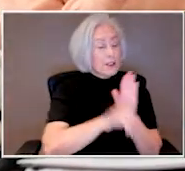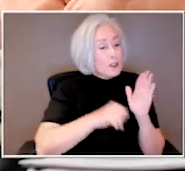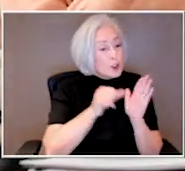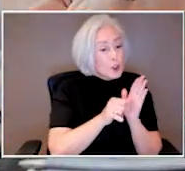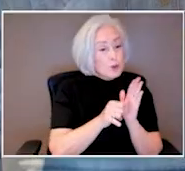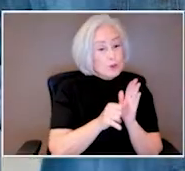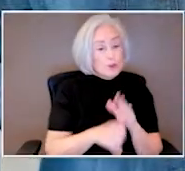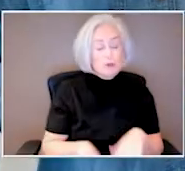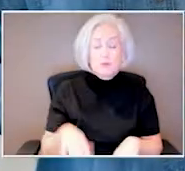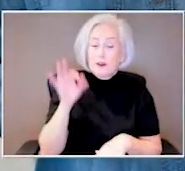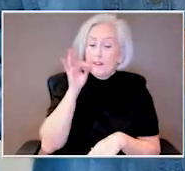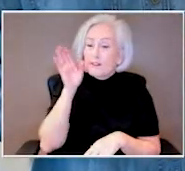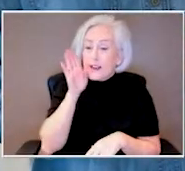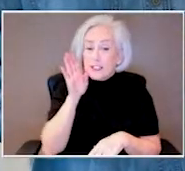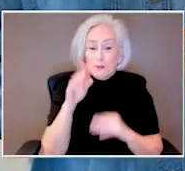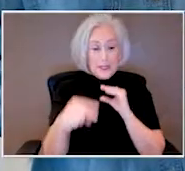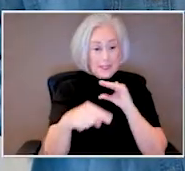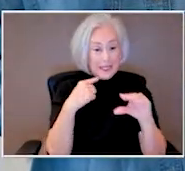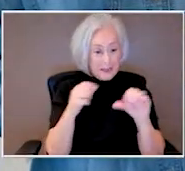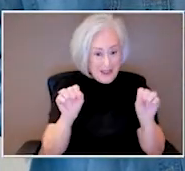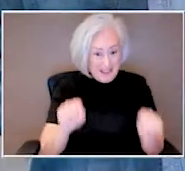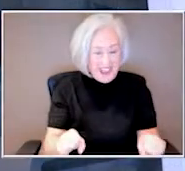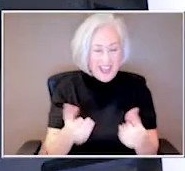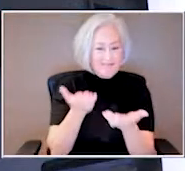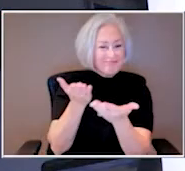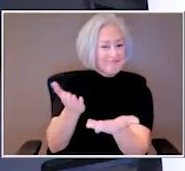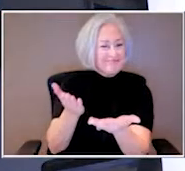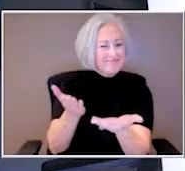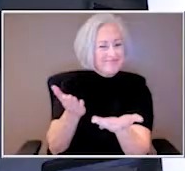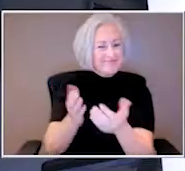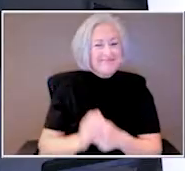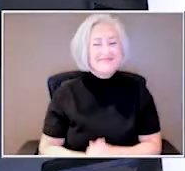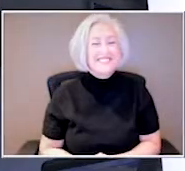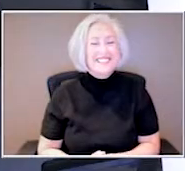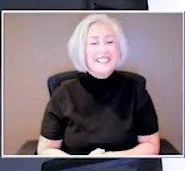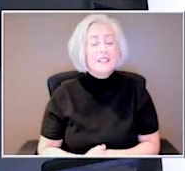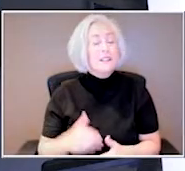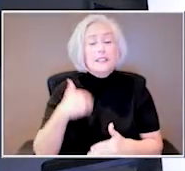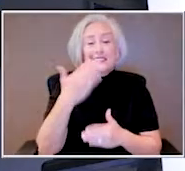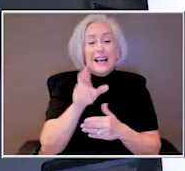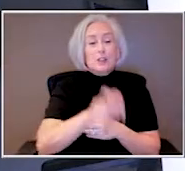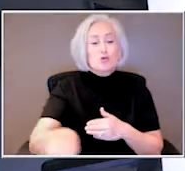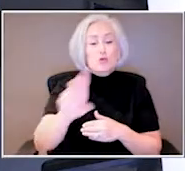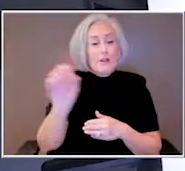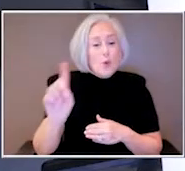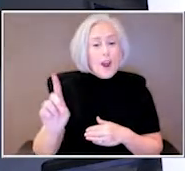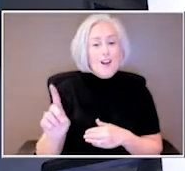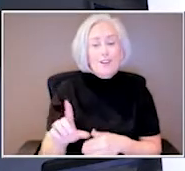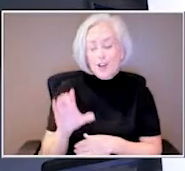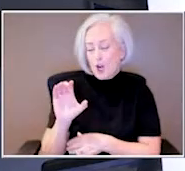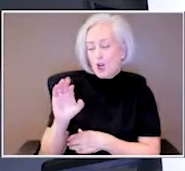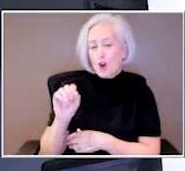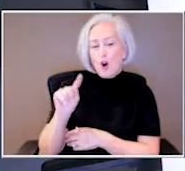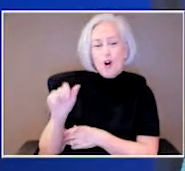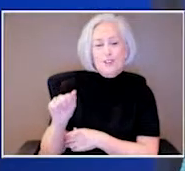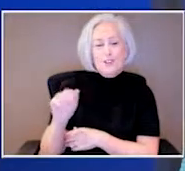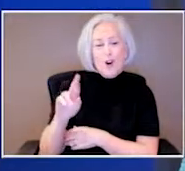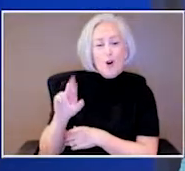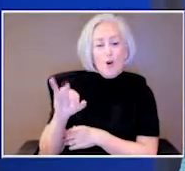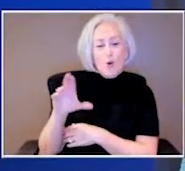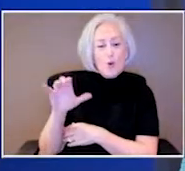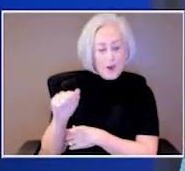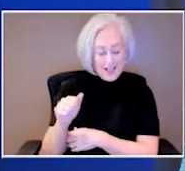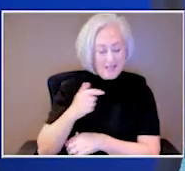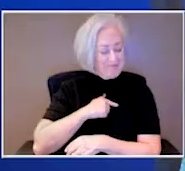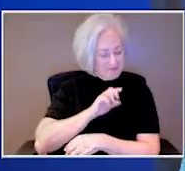That information is there on your screen. Where are you off to next, Ginny? Costa Rica. Oh, nice. Yeah, I'm going back. I